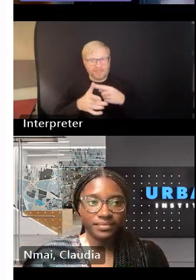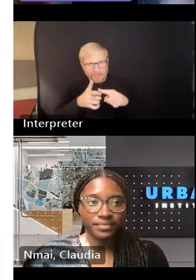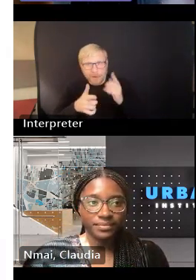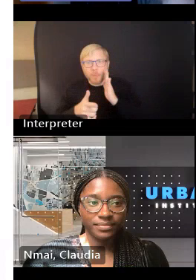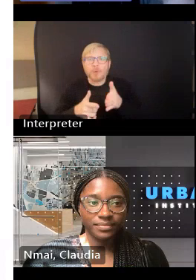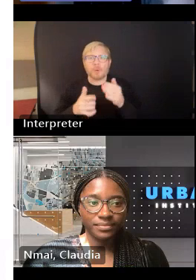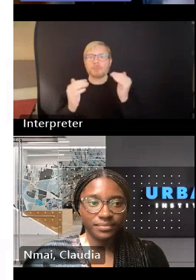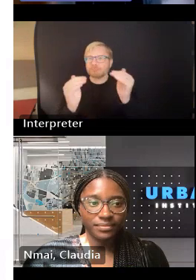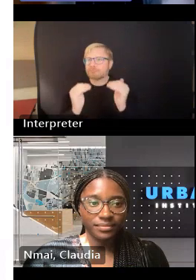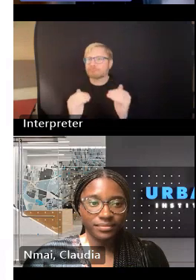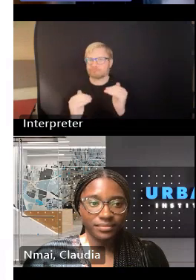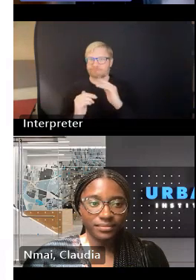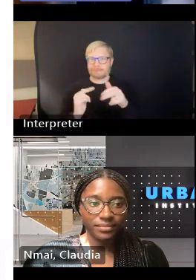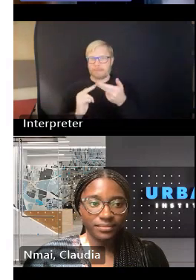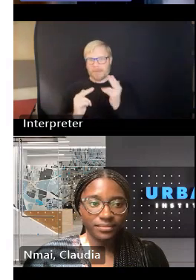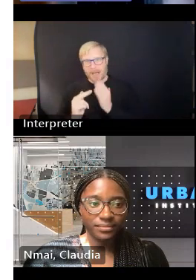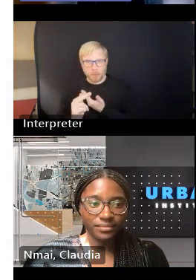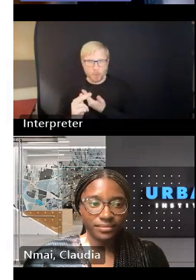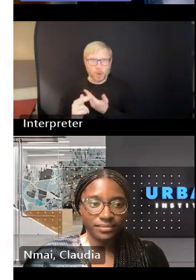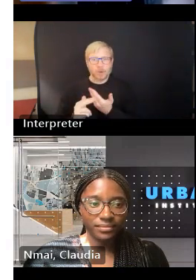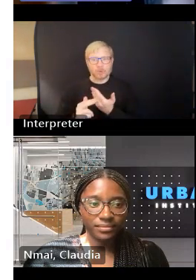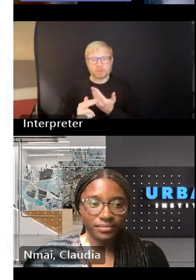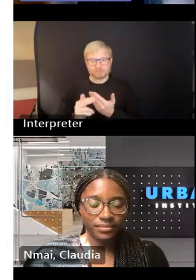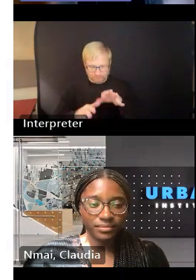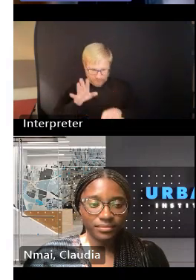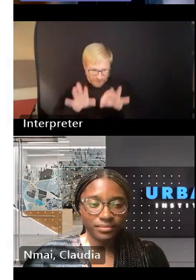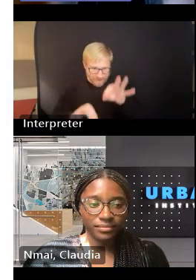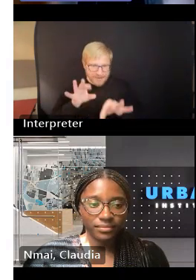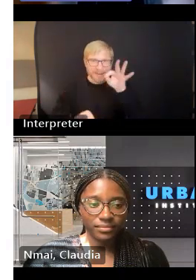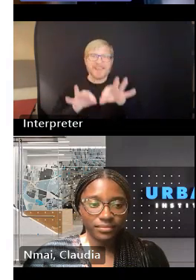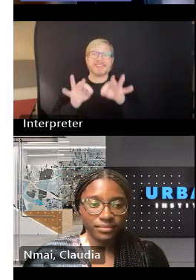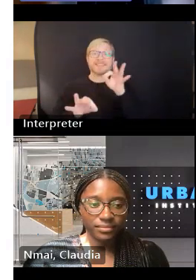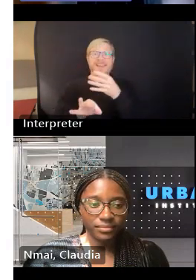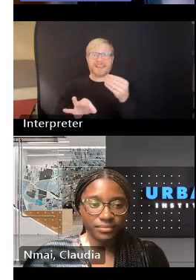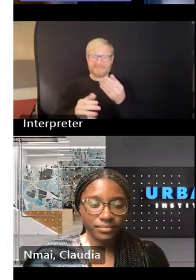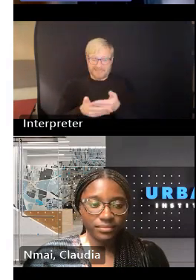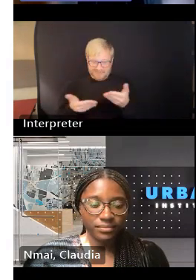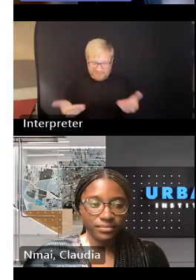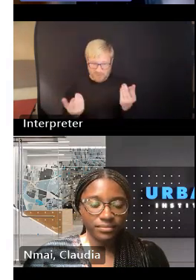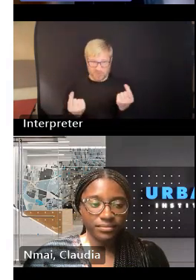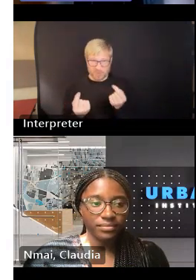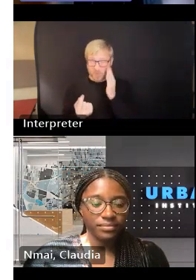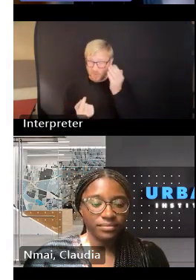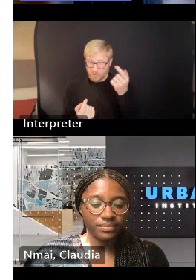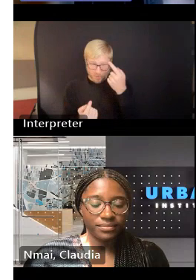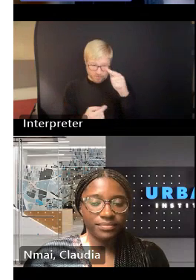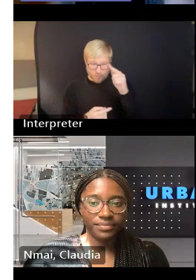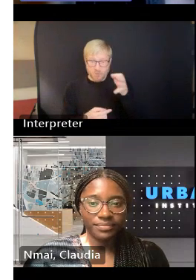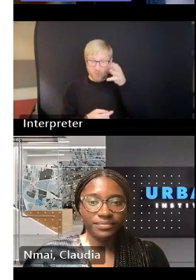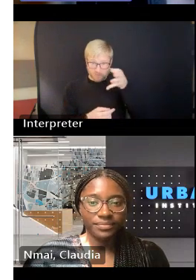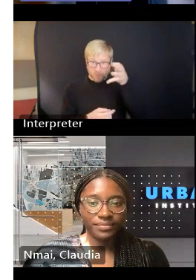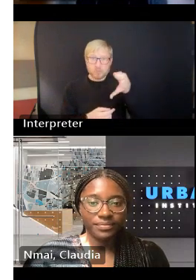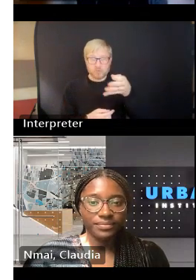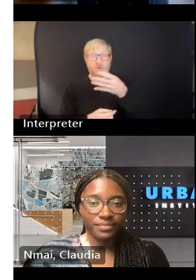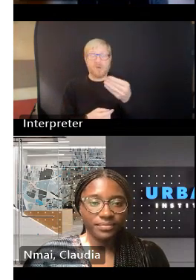key findings and some implications for practice before allowing some time to hear from you